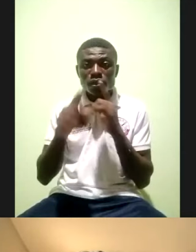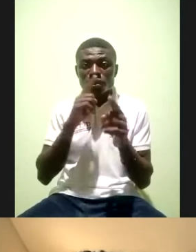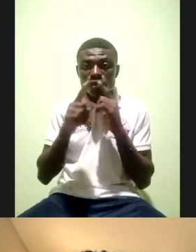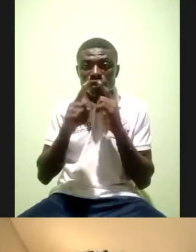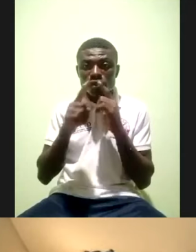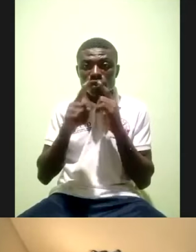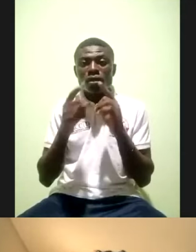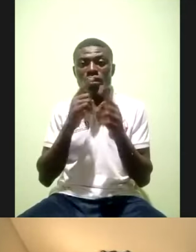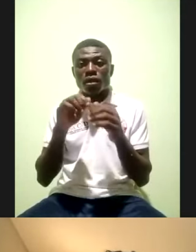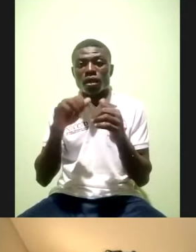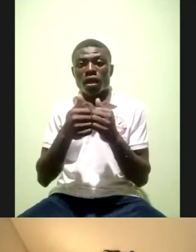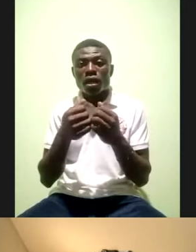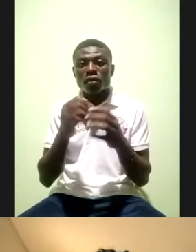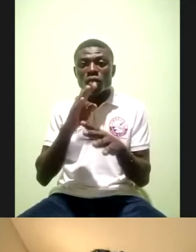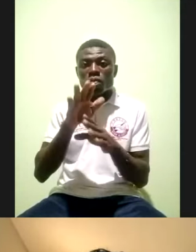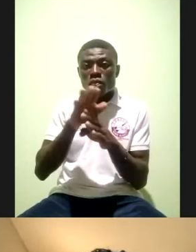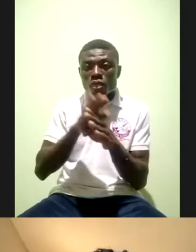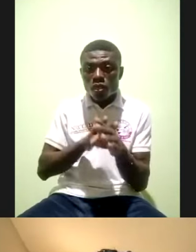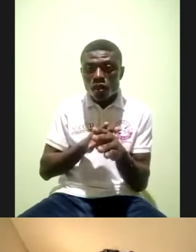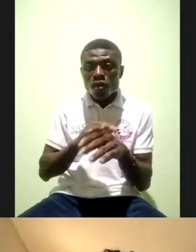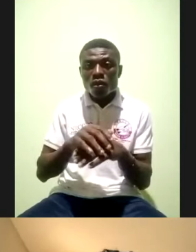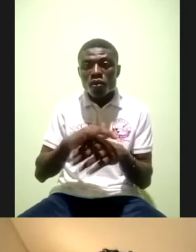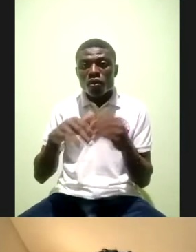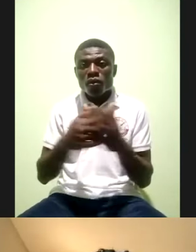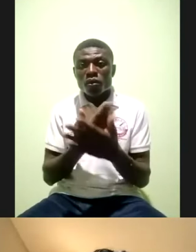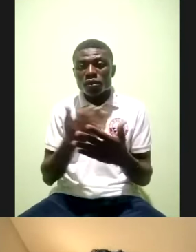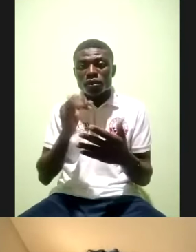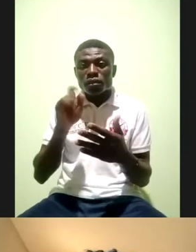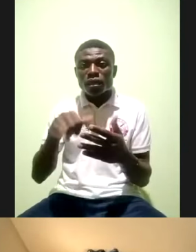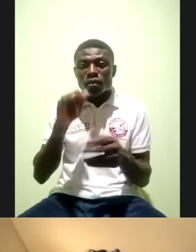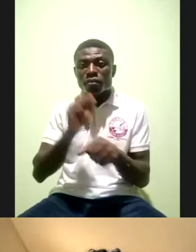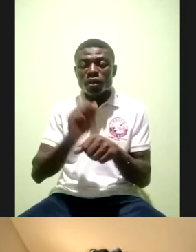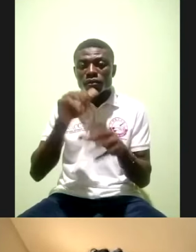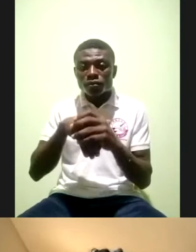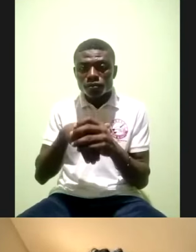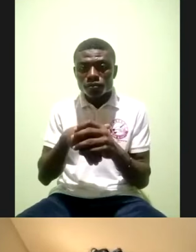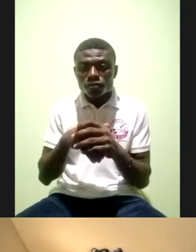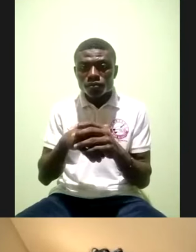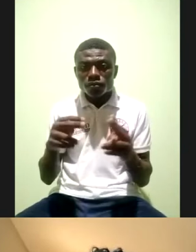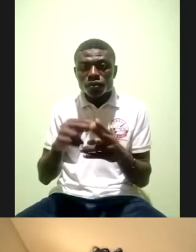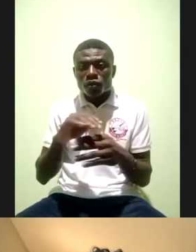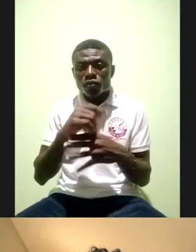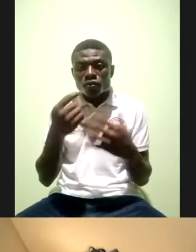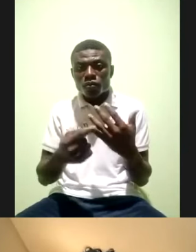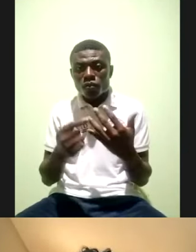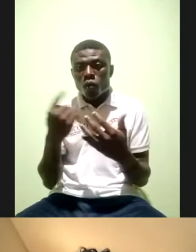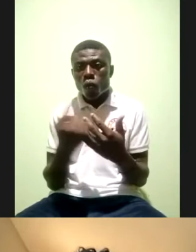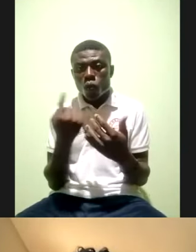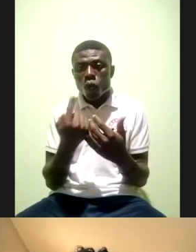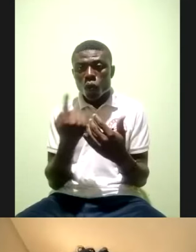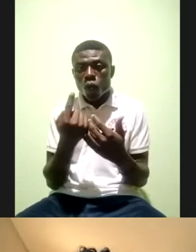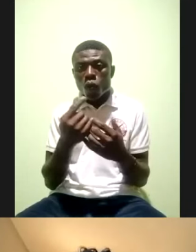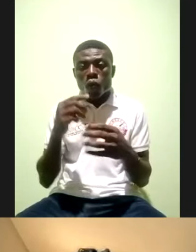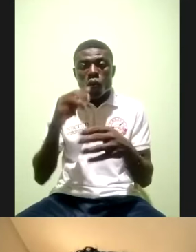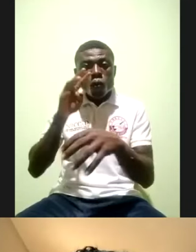are slower, or late bloomers, or late developing late. So these can be the early warning signals for the